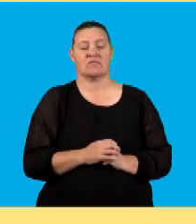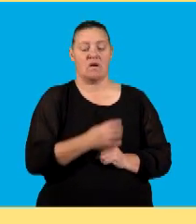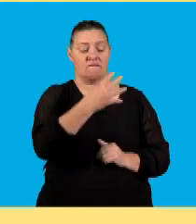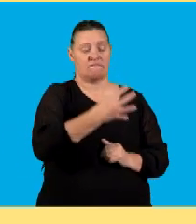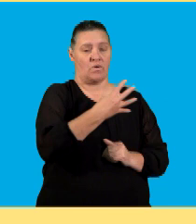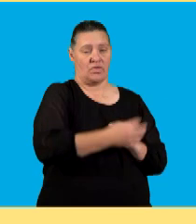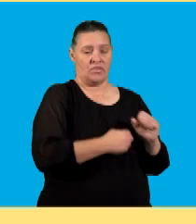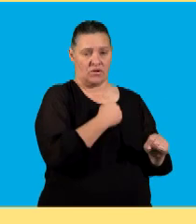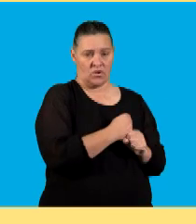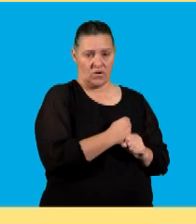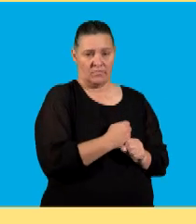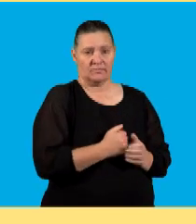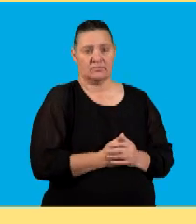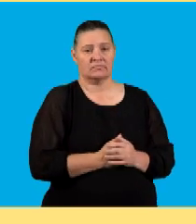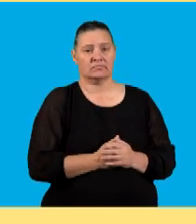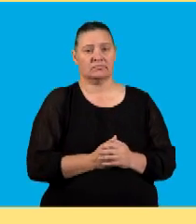In year four,